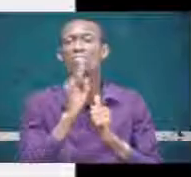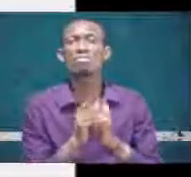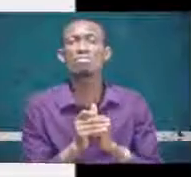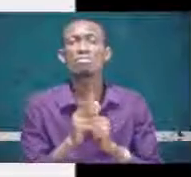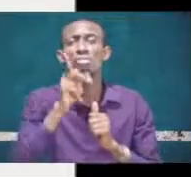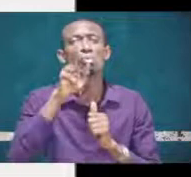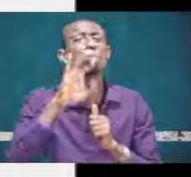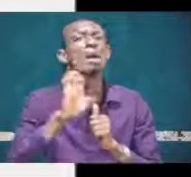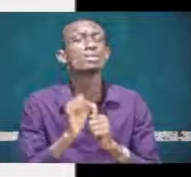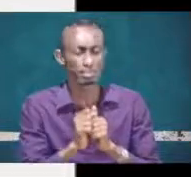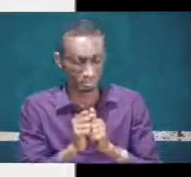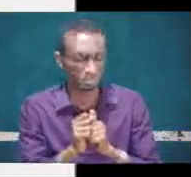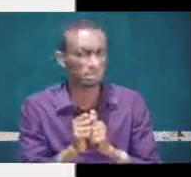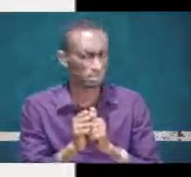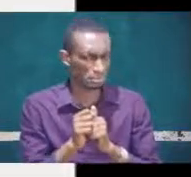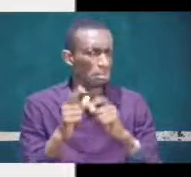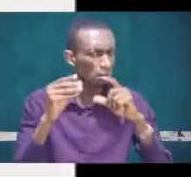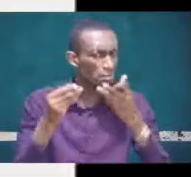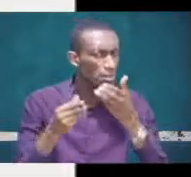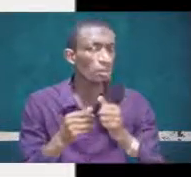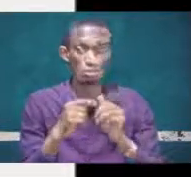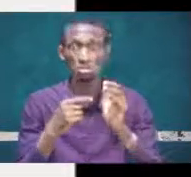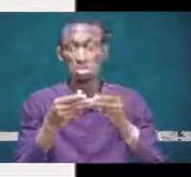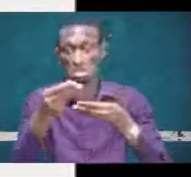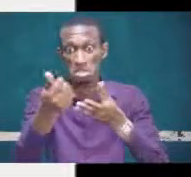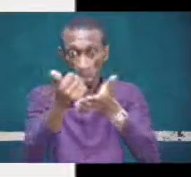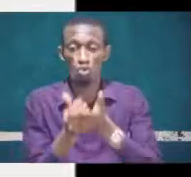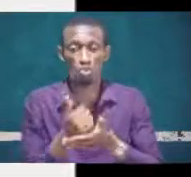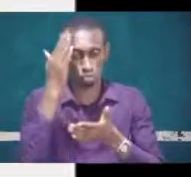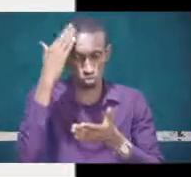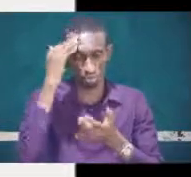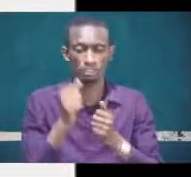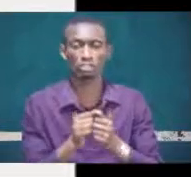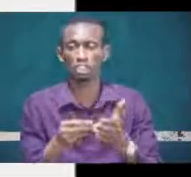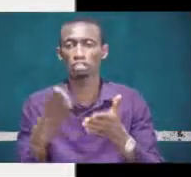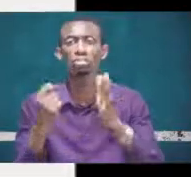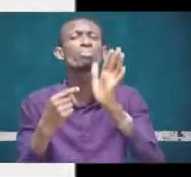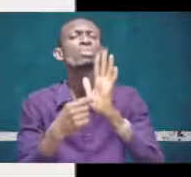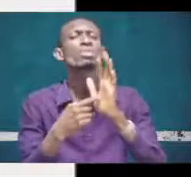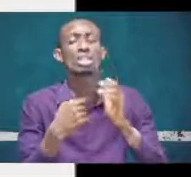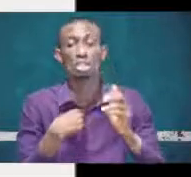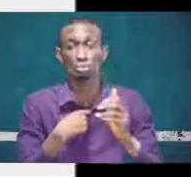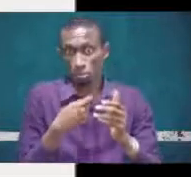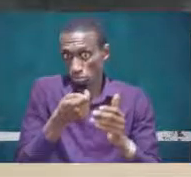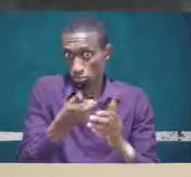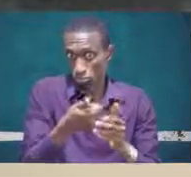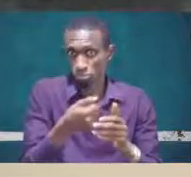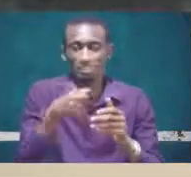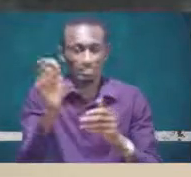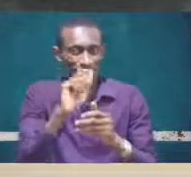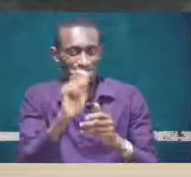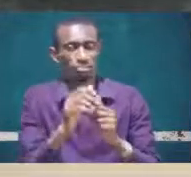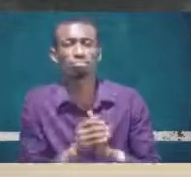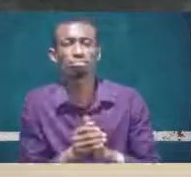terms, money can be used to measure value. Take an example. If I buy a pen, if a pen is costing